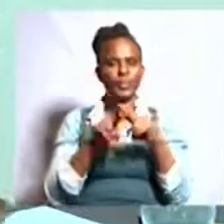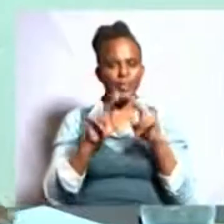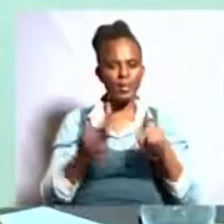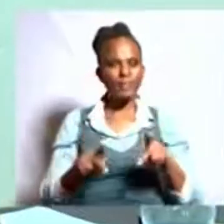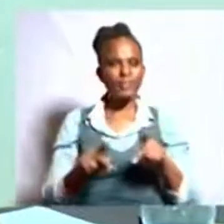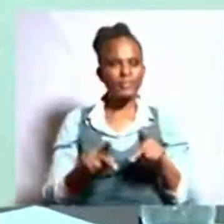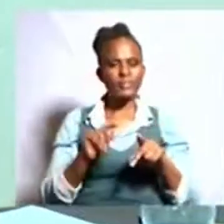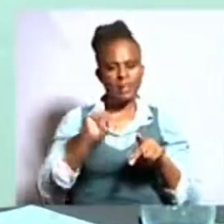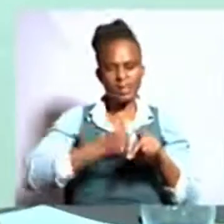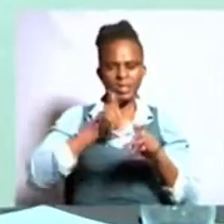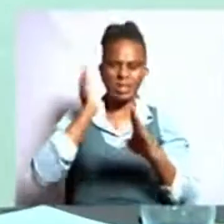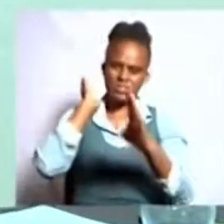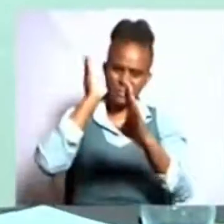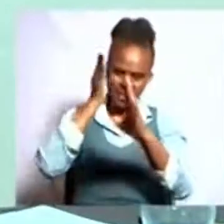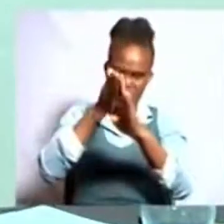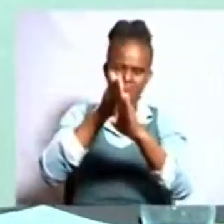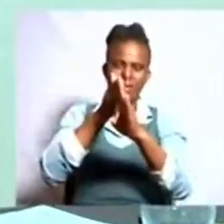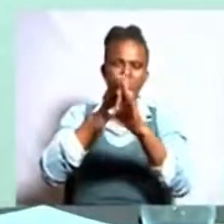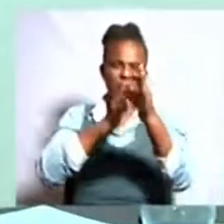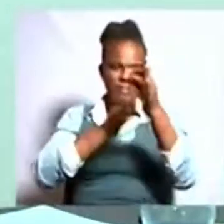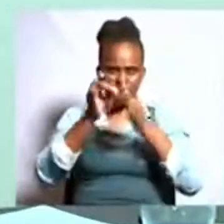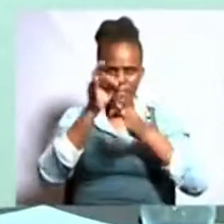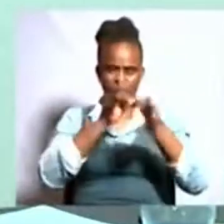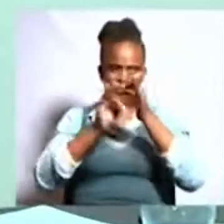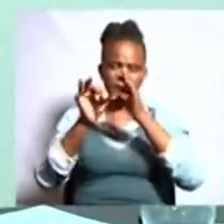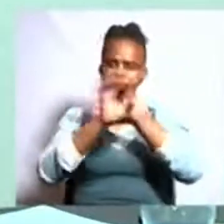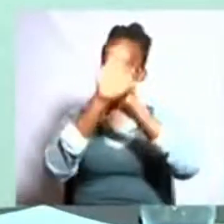be straightforward.